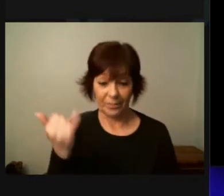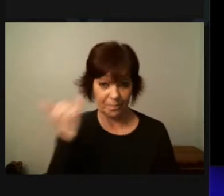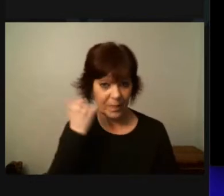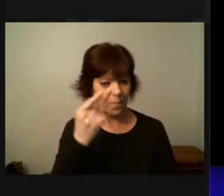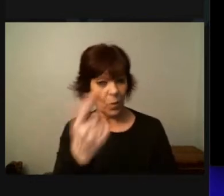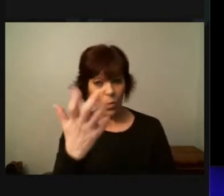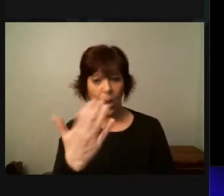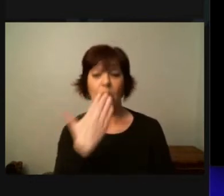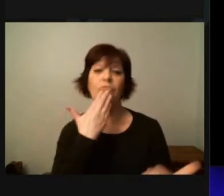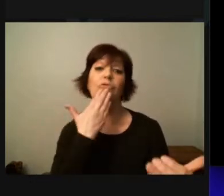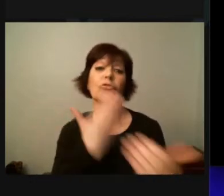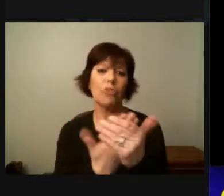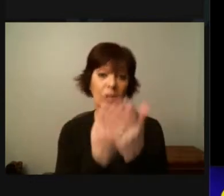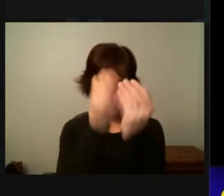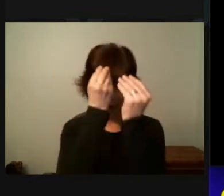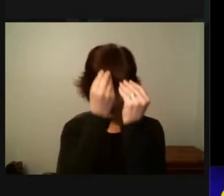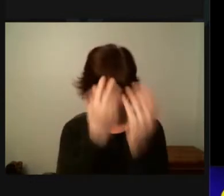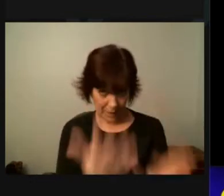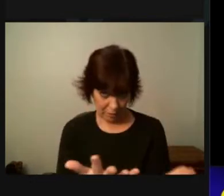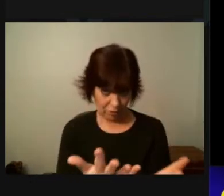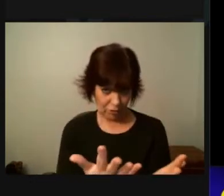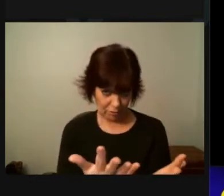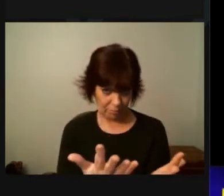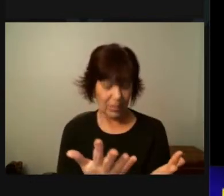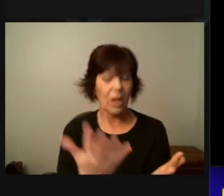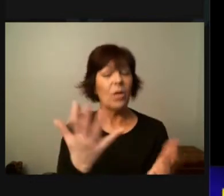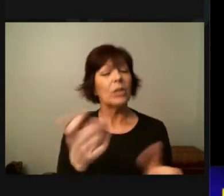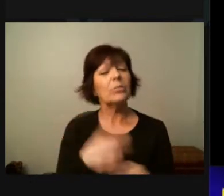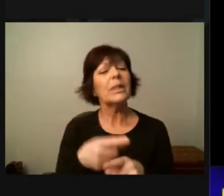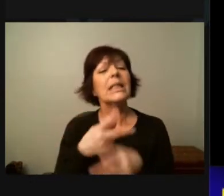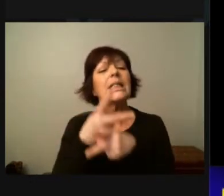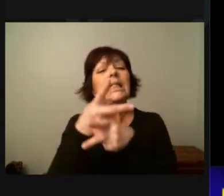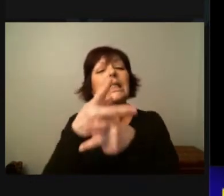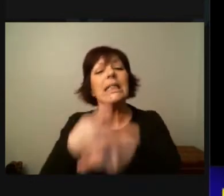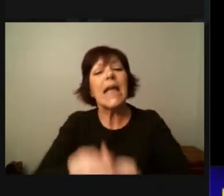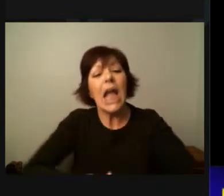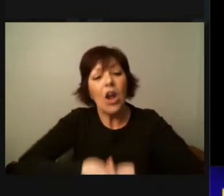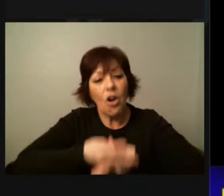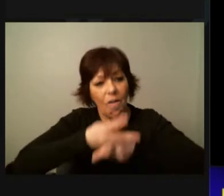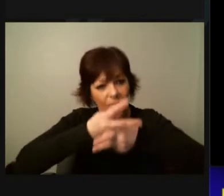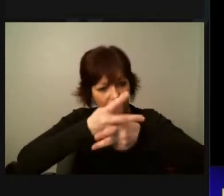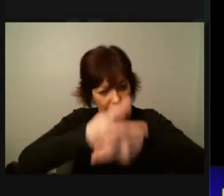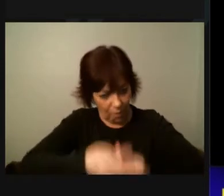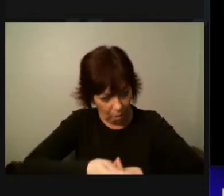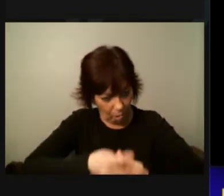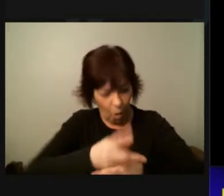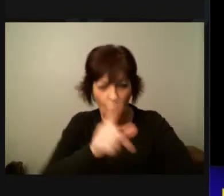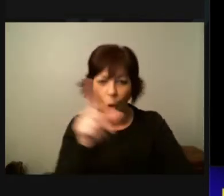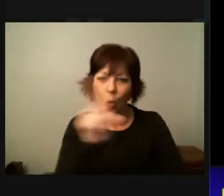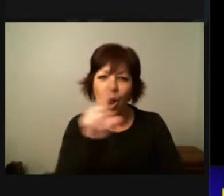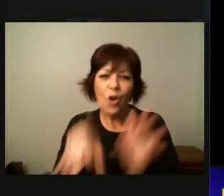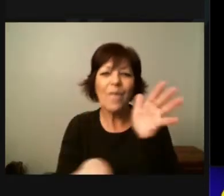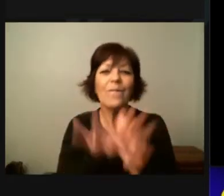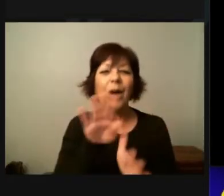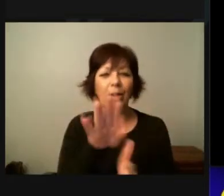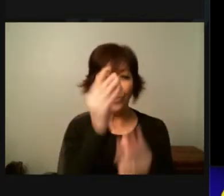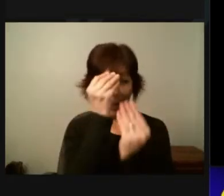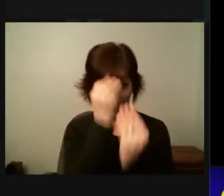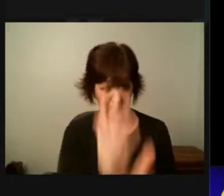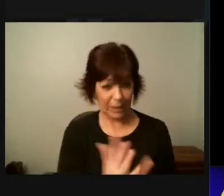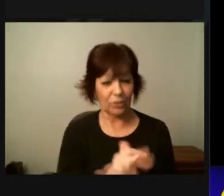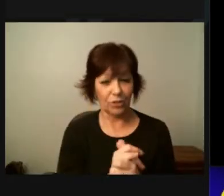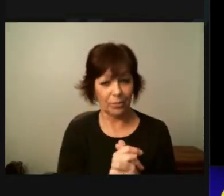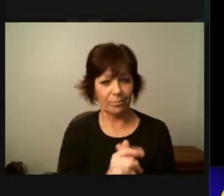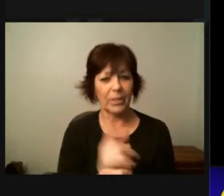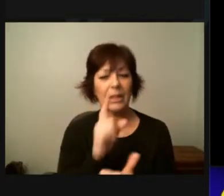make this decision. So we want you to be very, very careful where you look online, because there